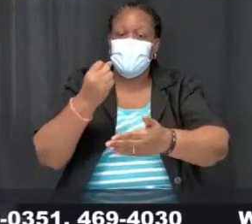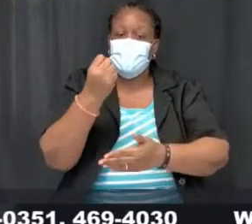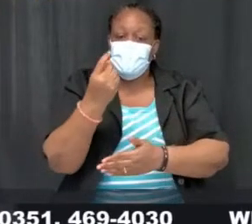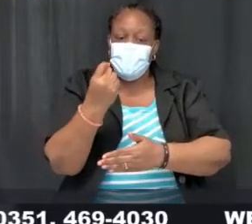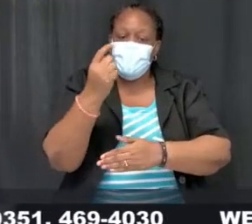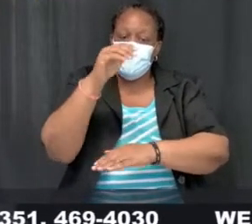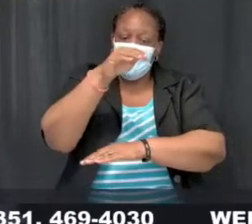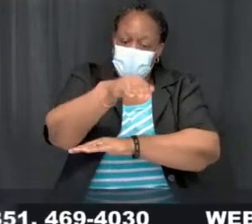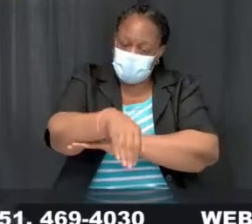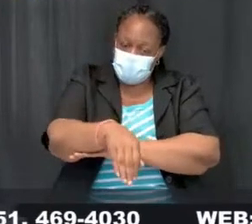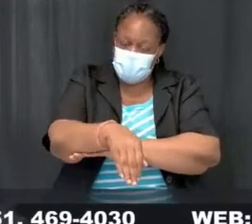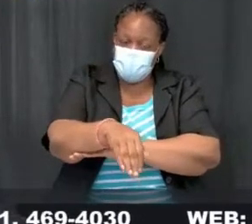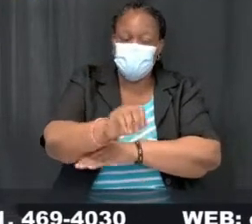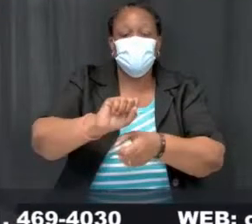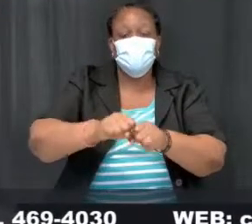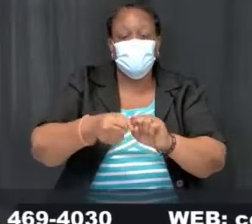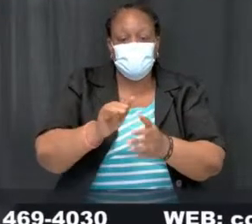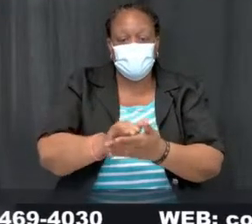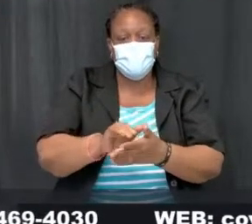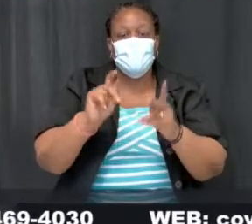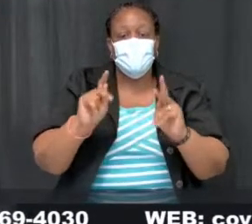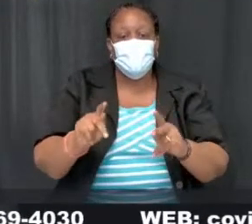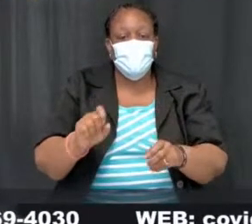the curfew begins.